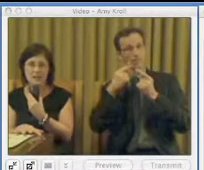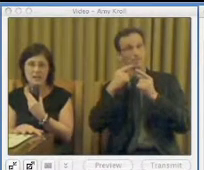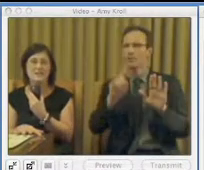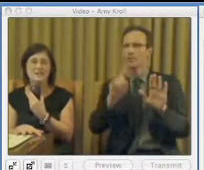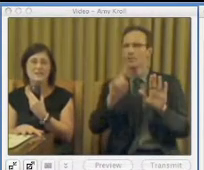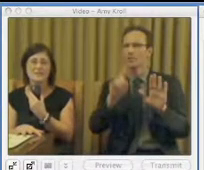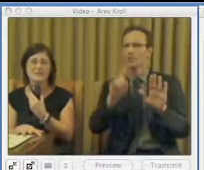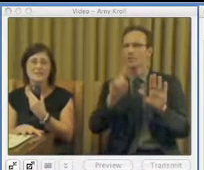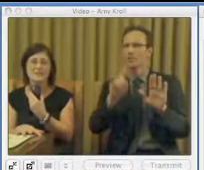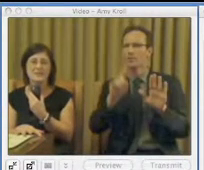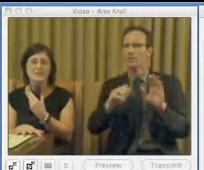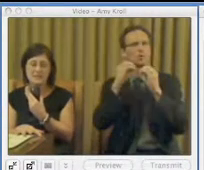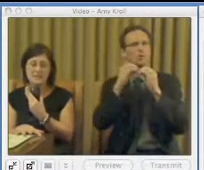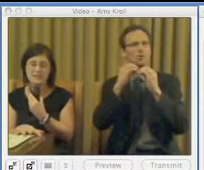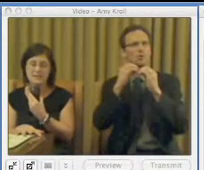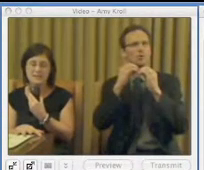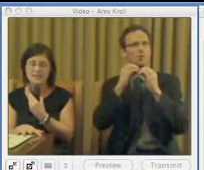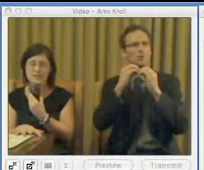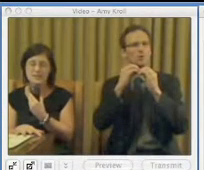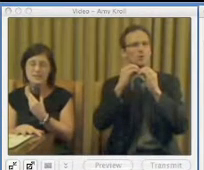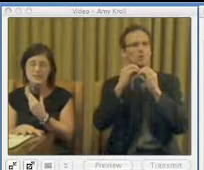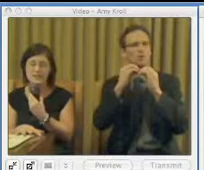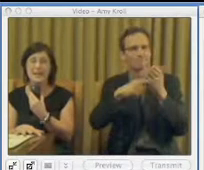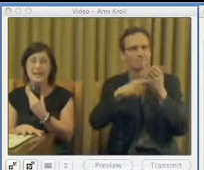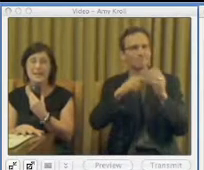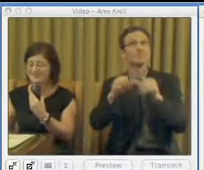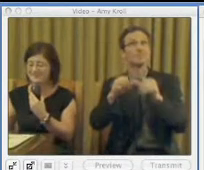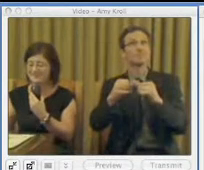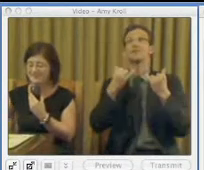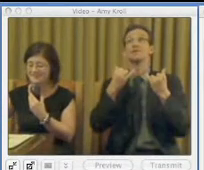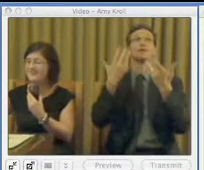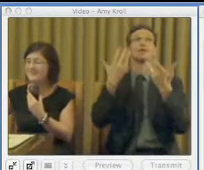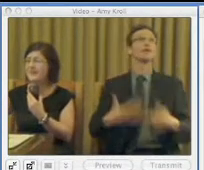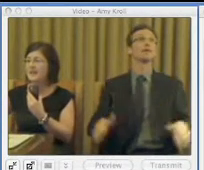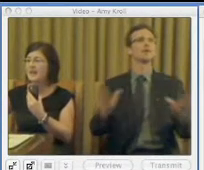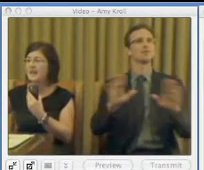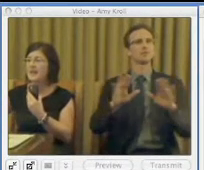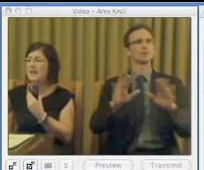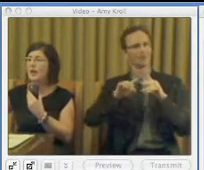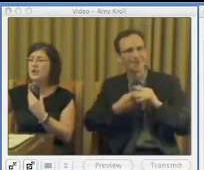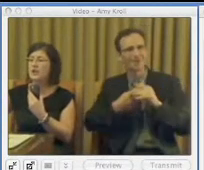I think that this is an ongoing conversation that we can have. So hopefully this is just the beginning.